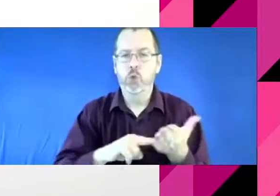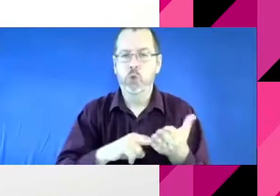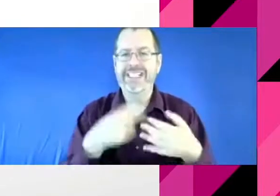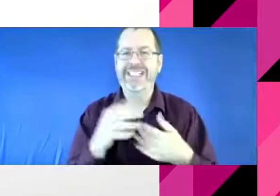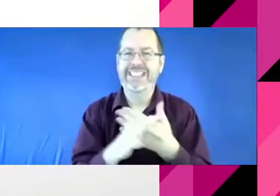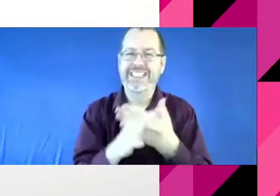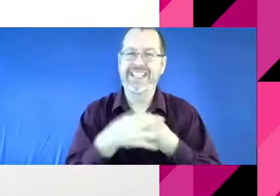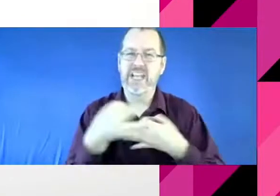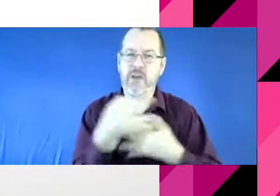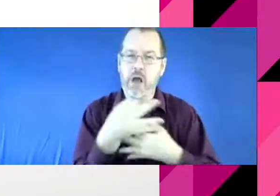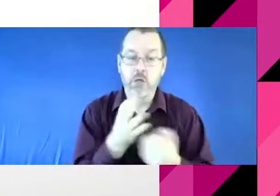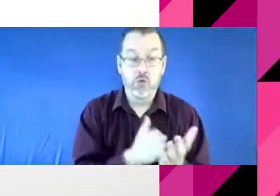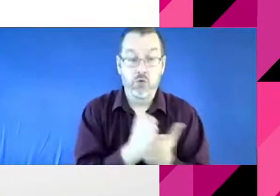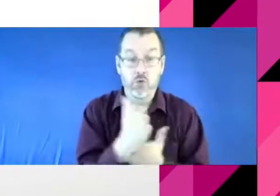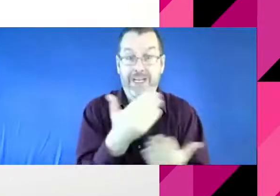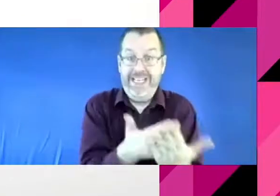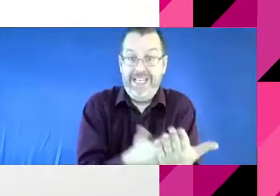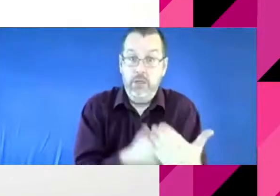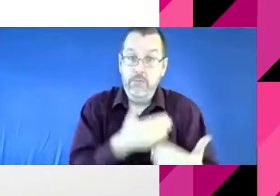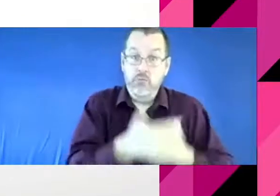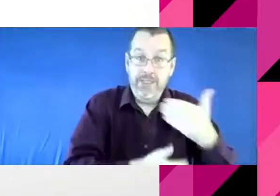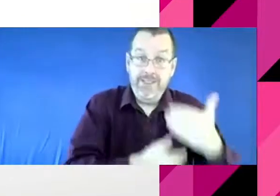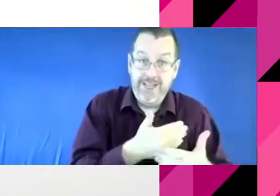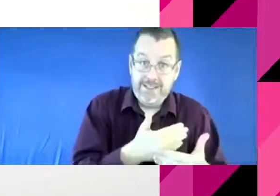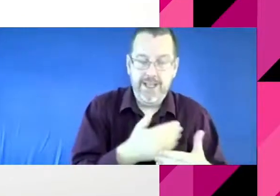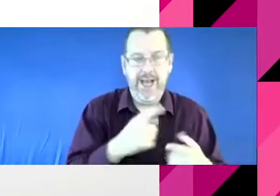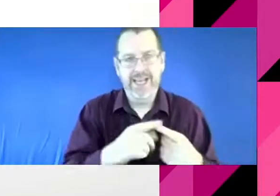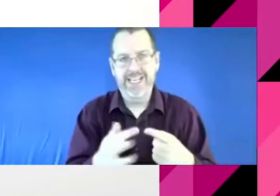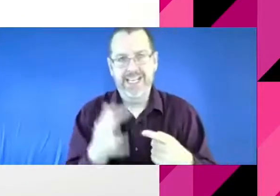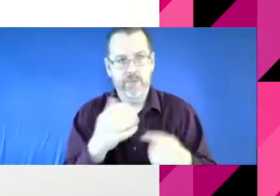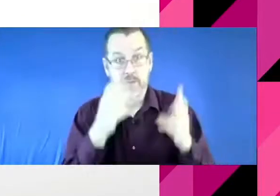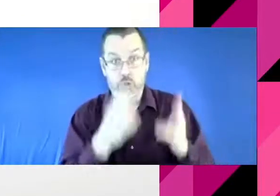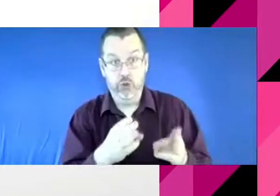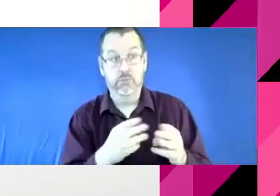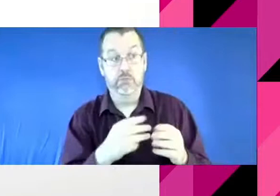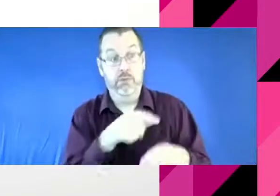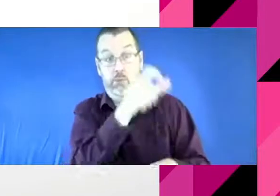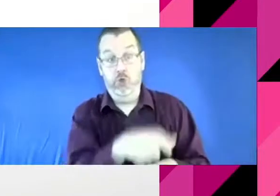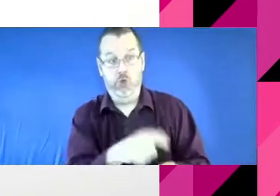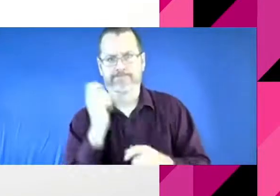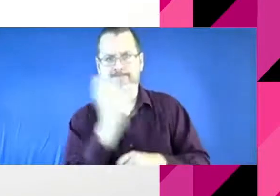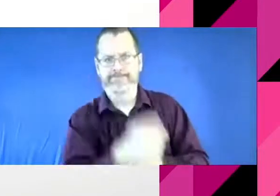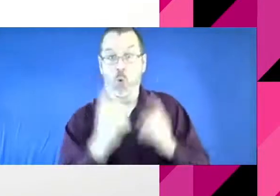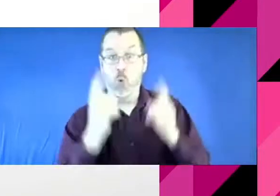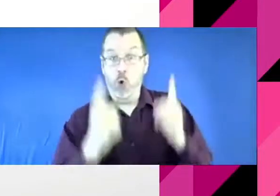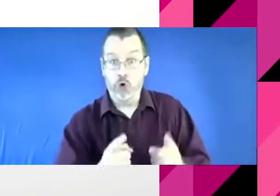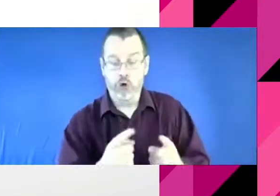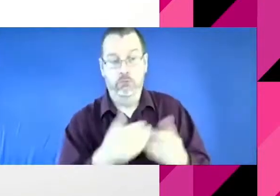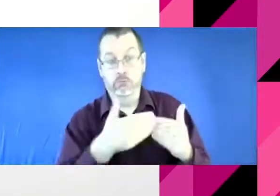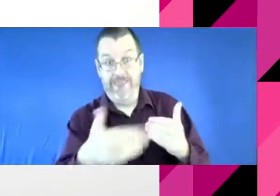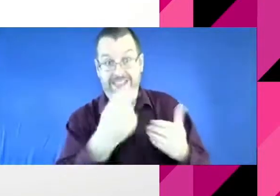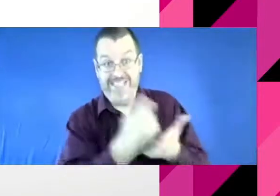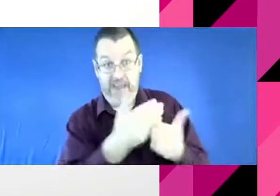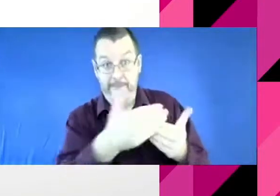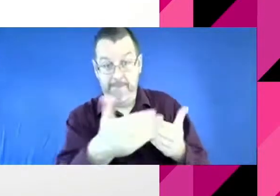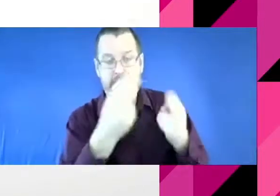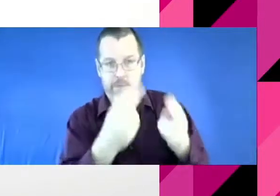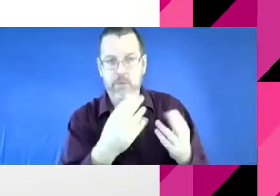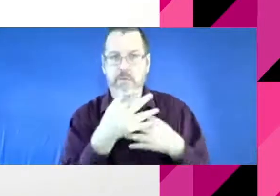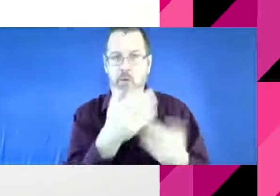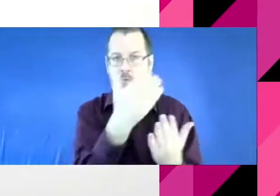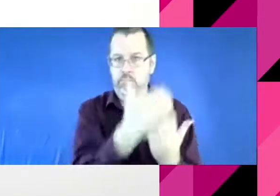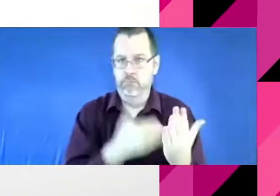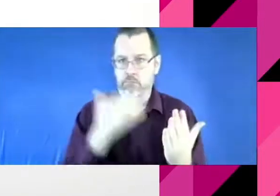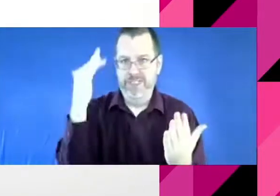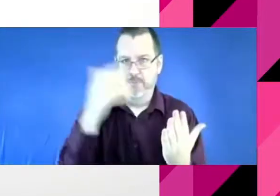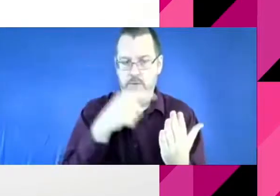processes and during the period in which a person is subject to orders. In 2019, the national principles were adopted